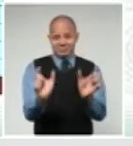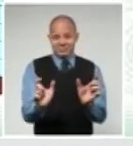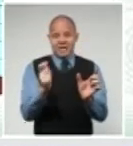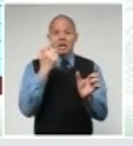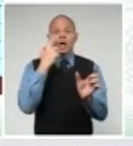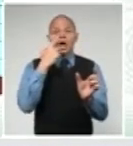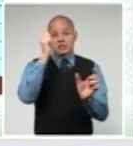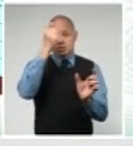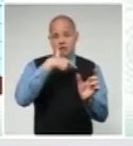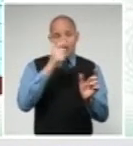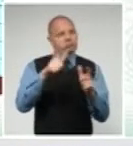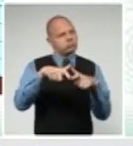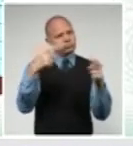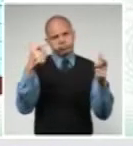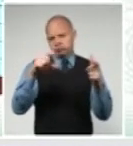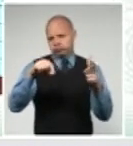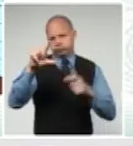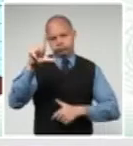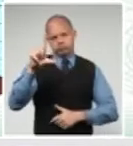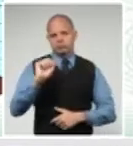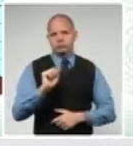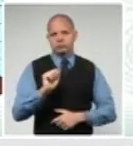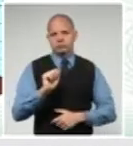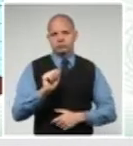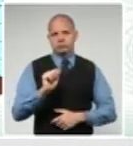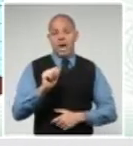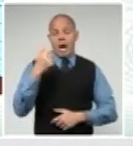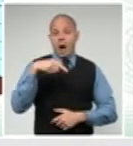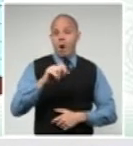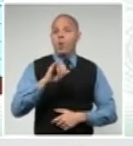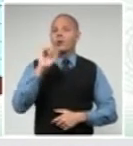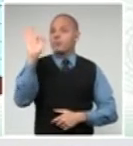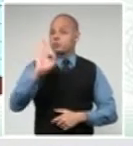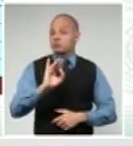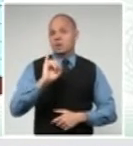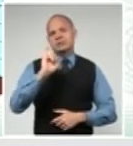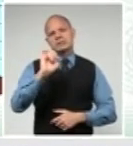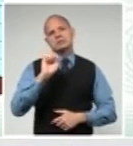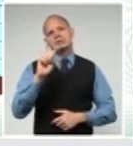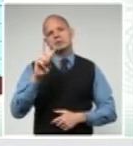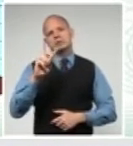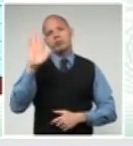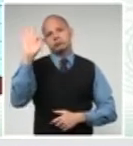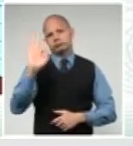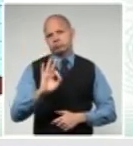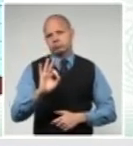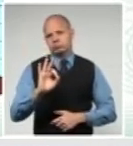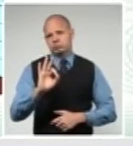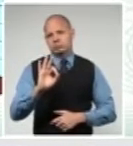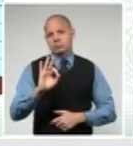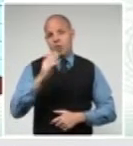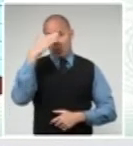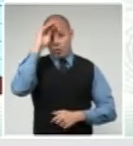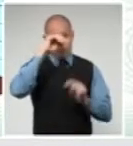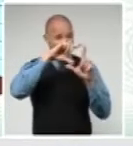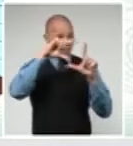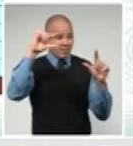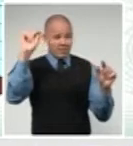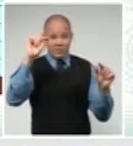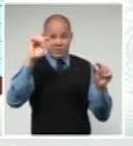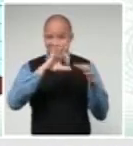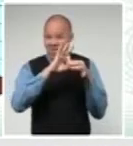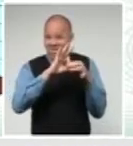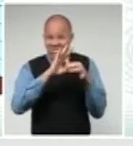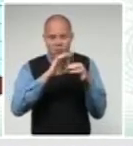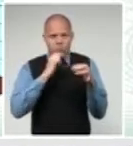days continues to be the highest in the country, with 62.92. Havana's rate